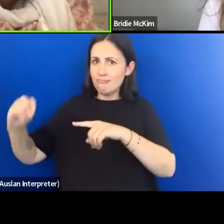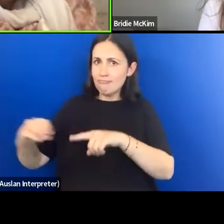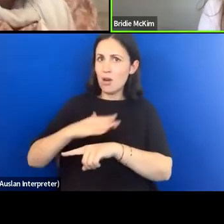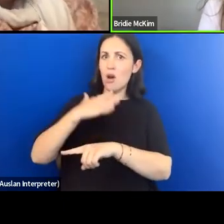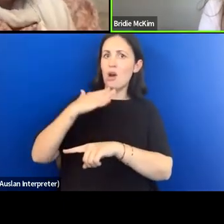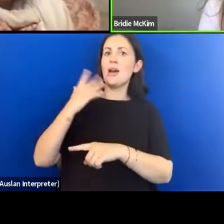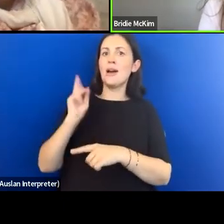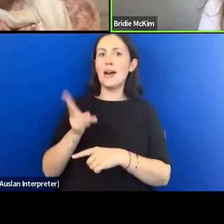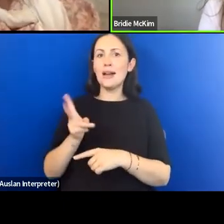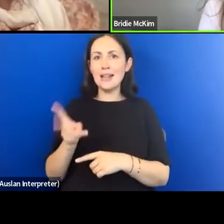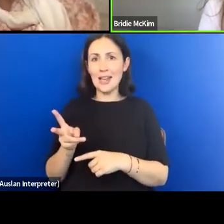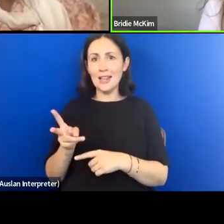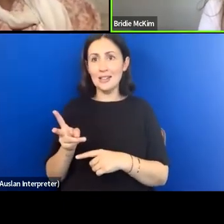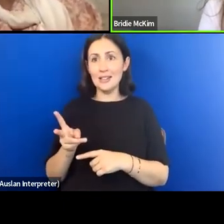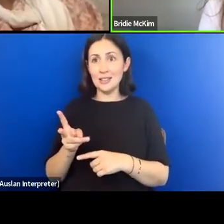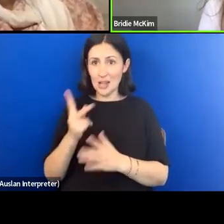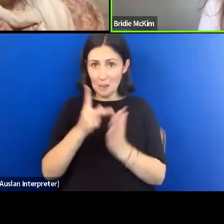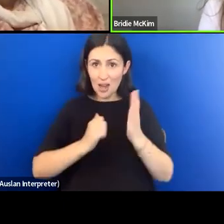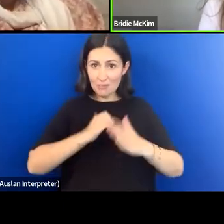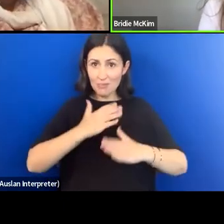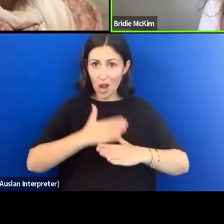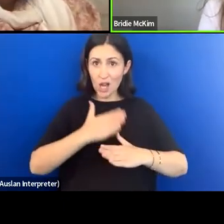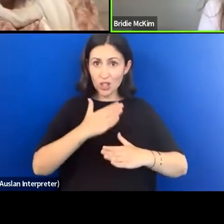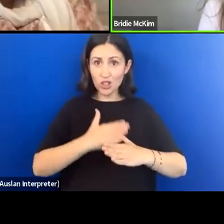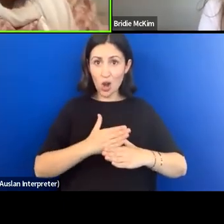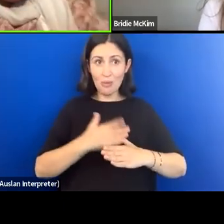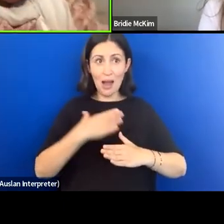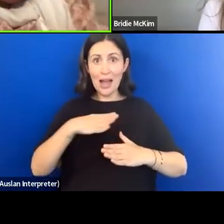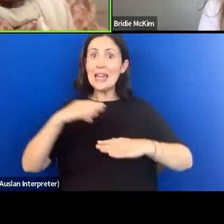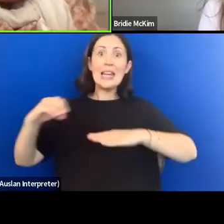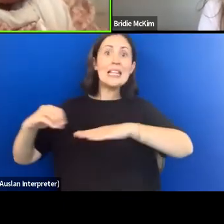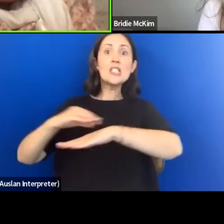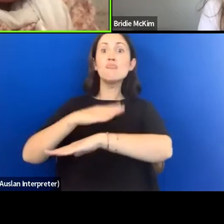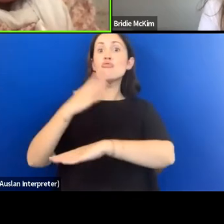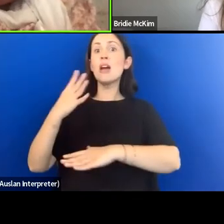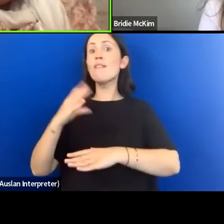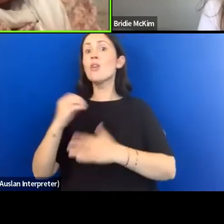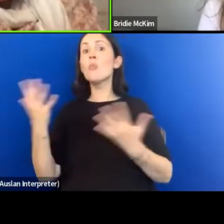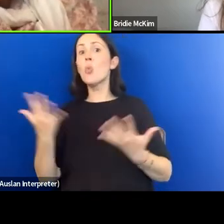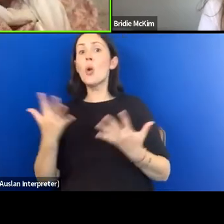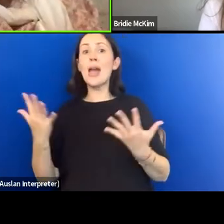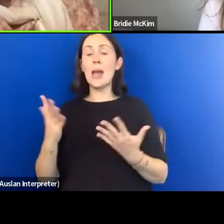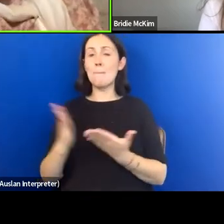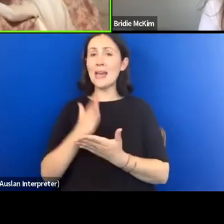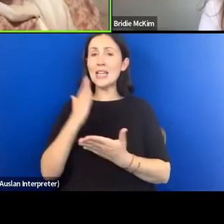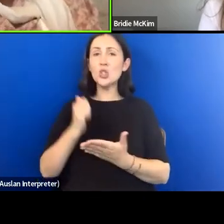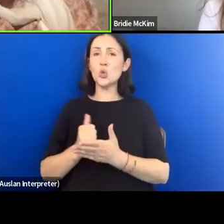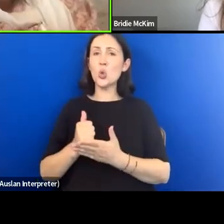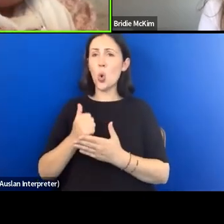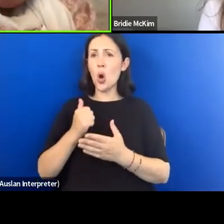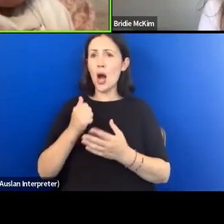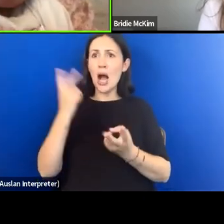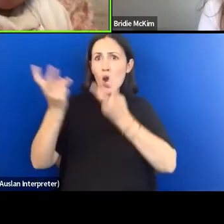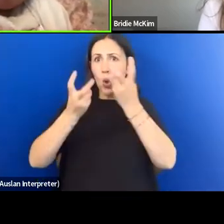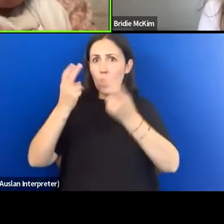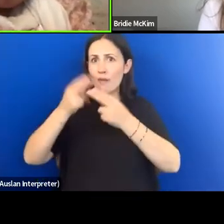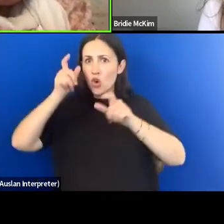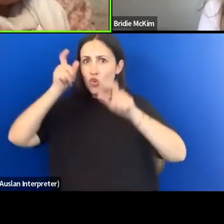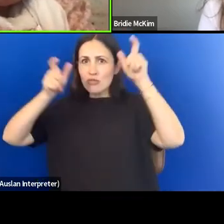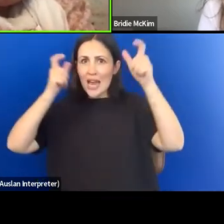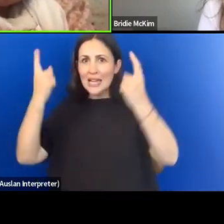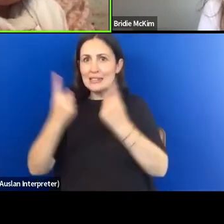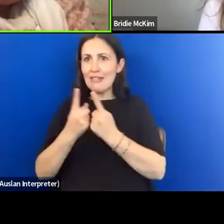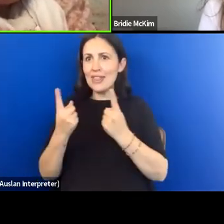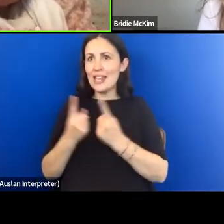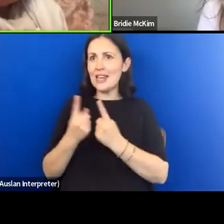well. Mm. It's about feeding your soul and finding the people that you look up to